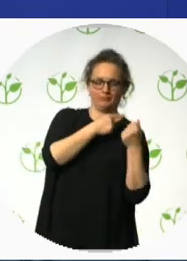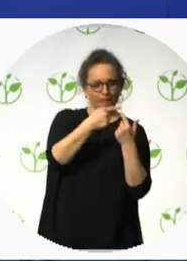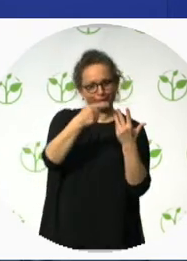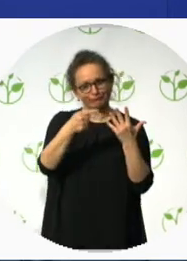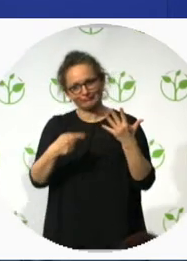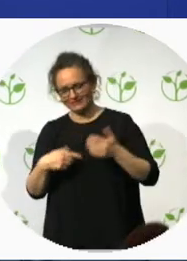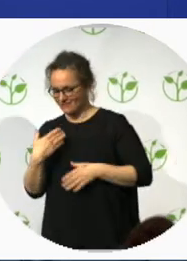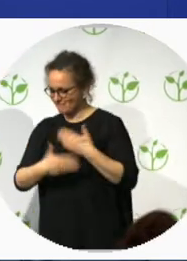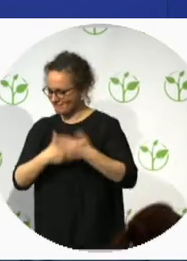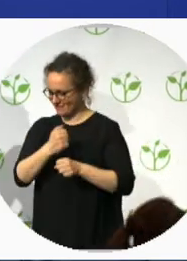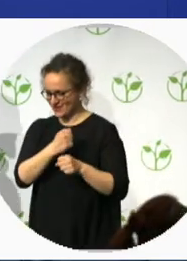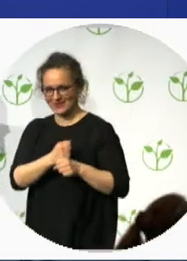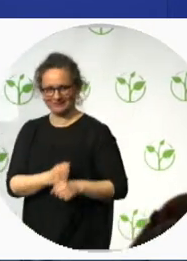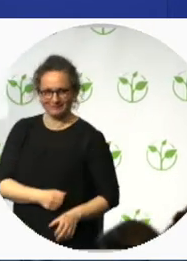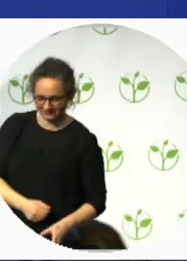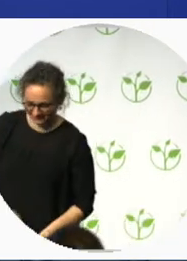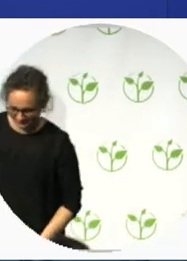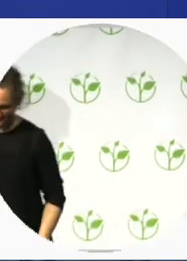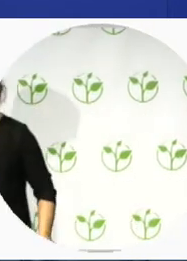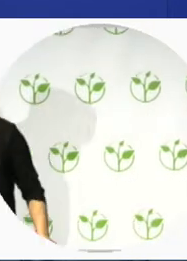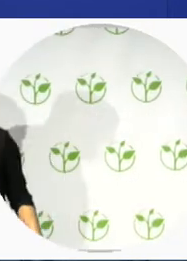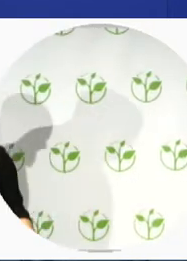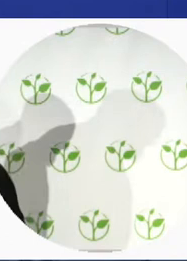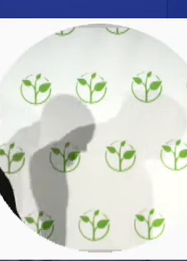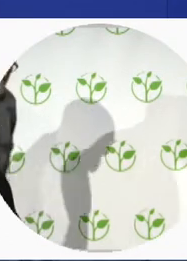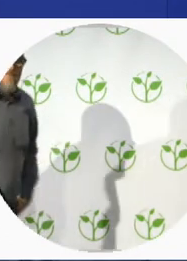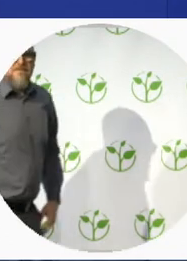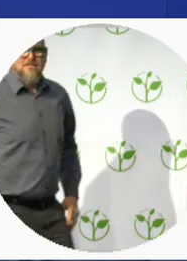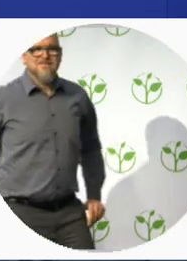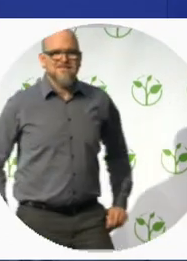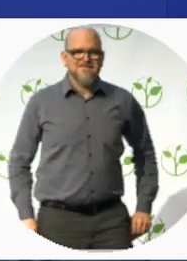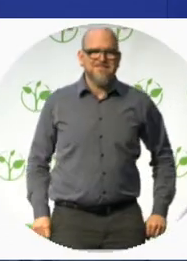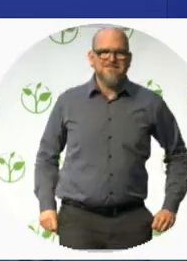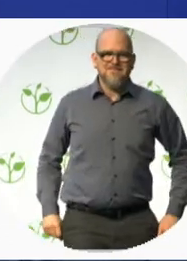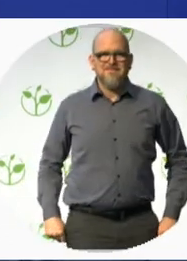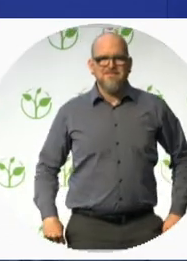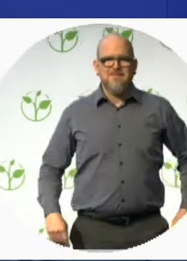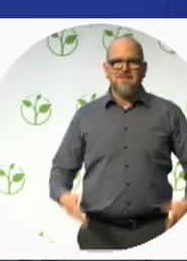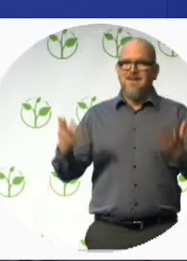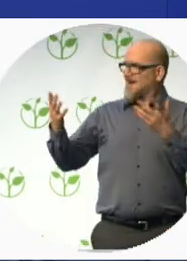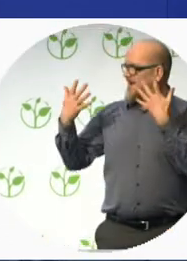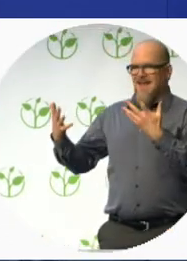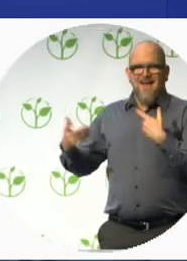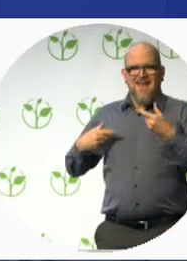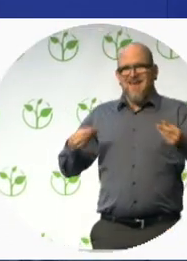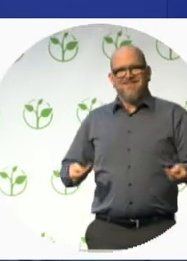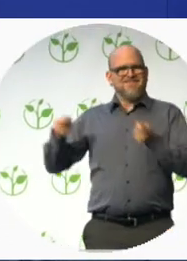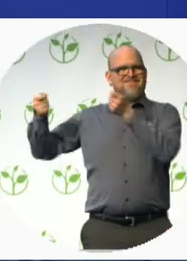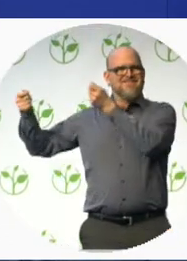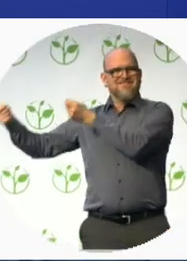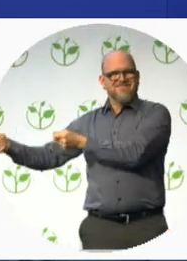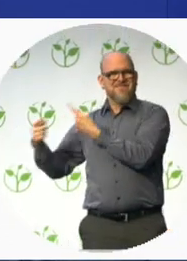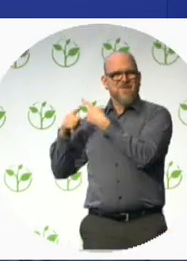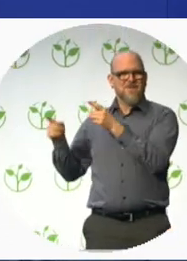least, I'm going to call upon René Duchamp, who is head of smart banking at Bank